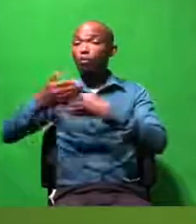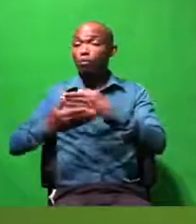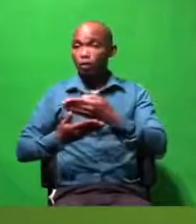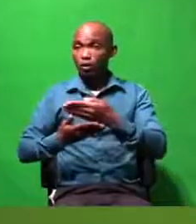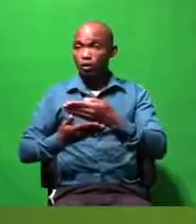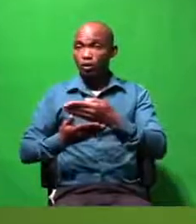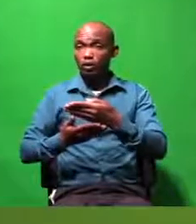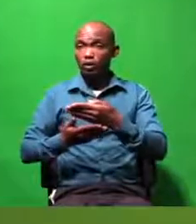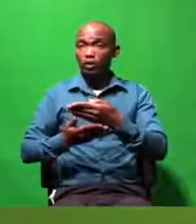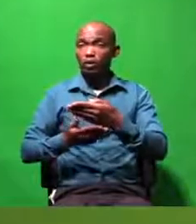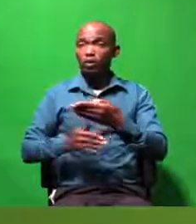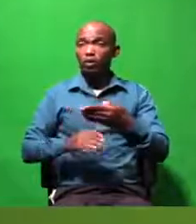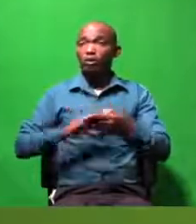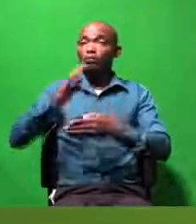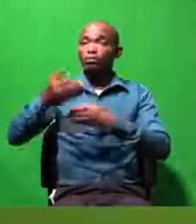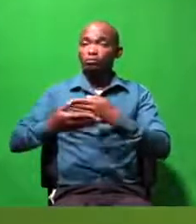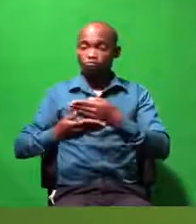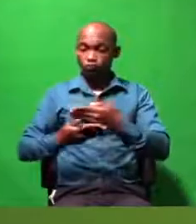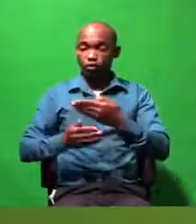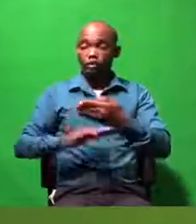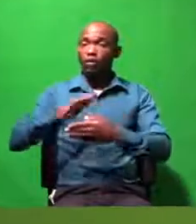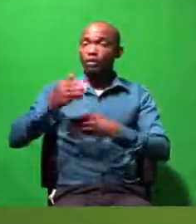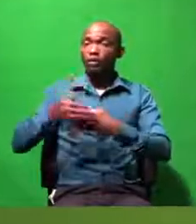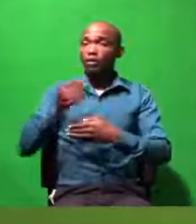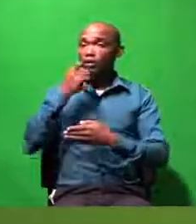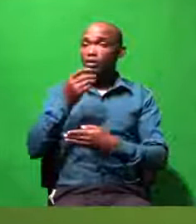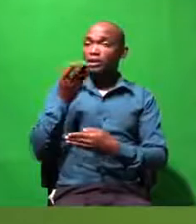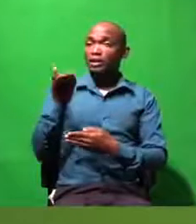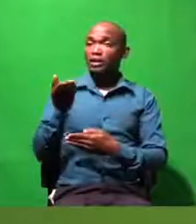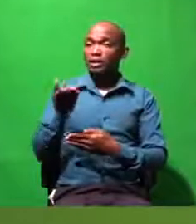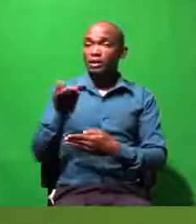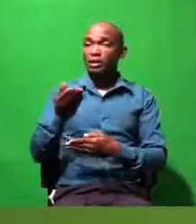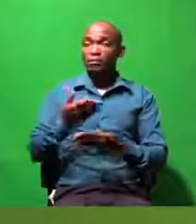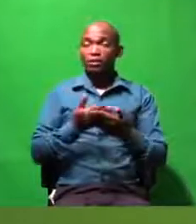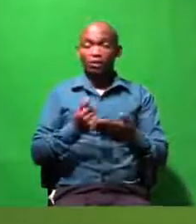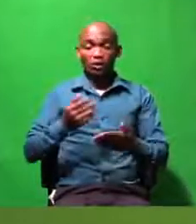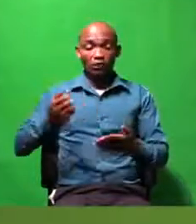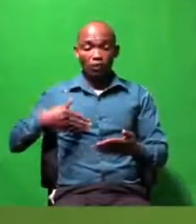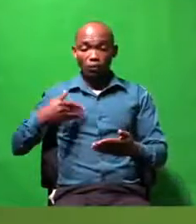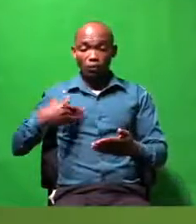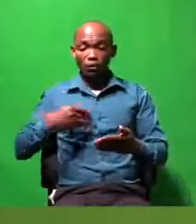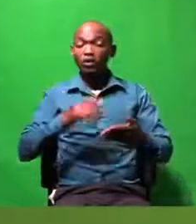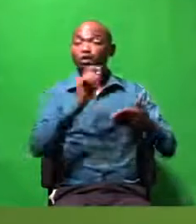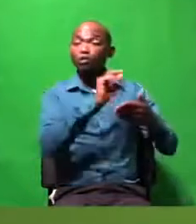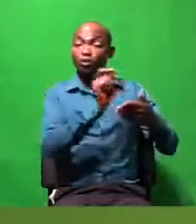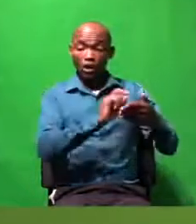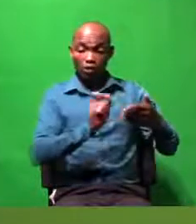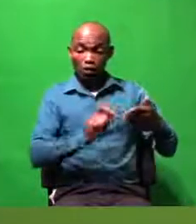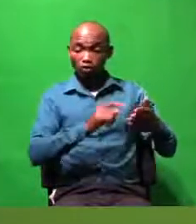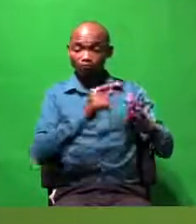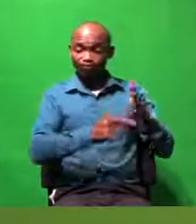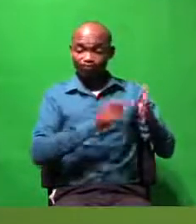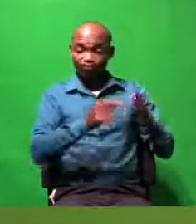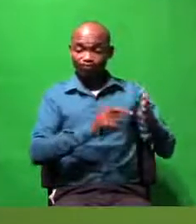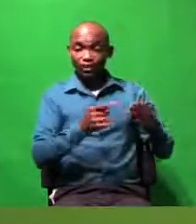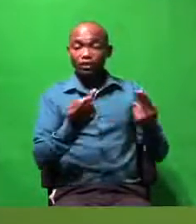open on such a way that. So why we can say this? Because if you want to record it, we can record it on this page and we can continue